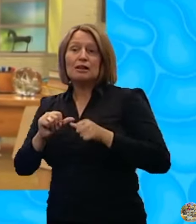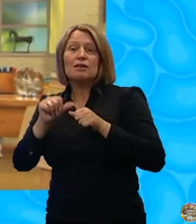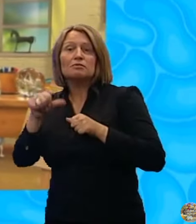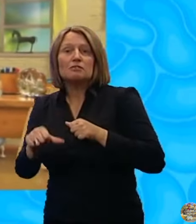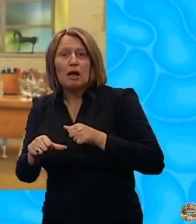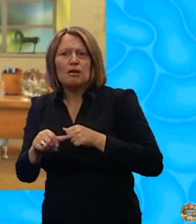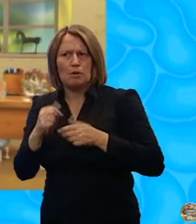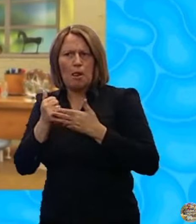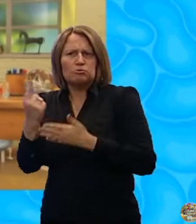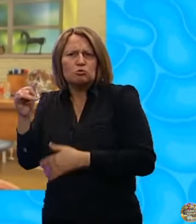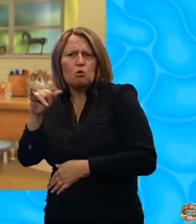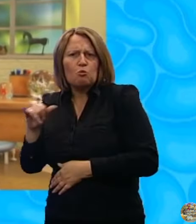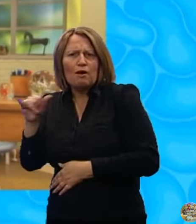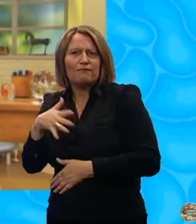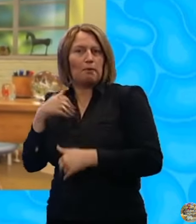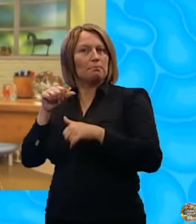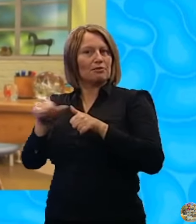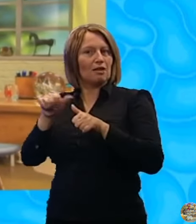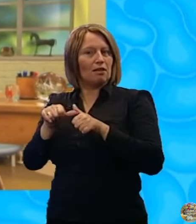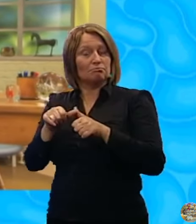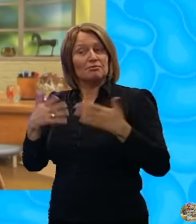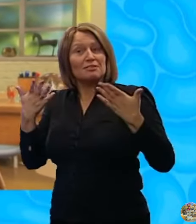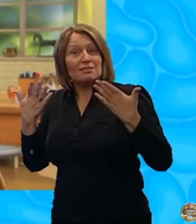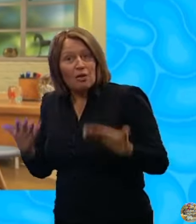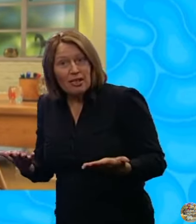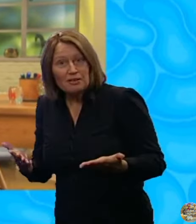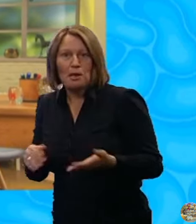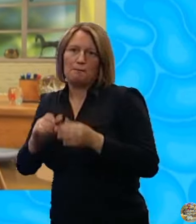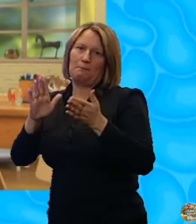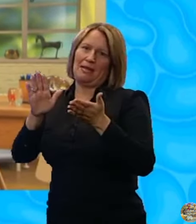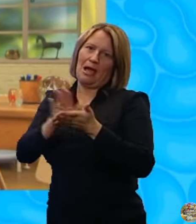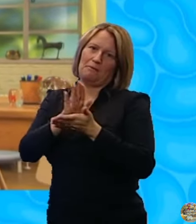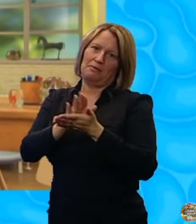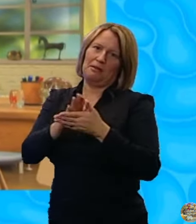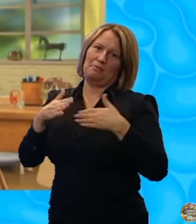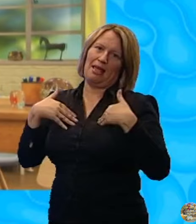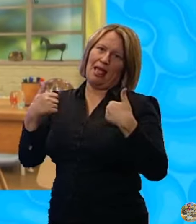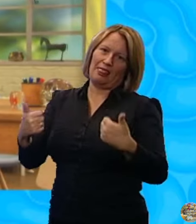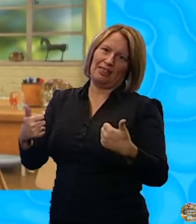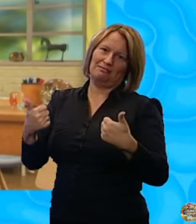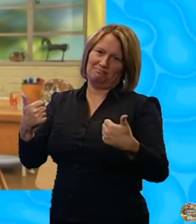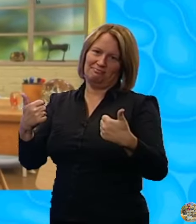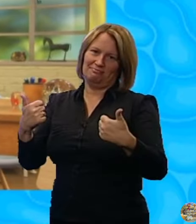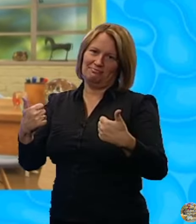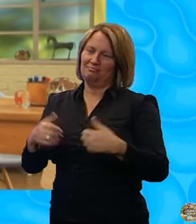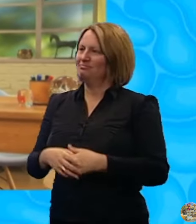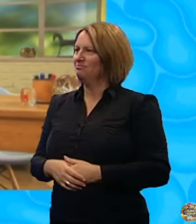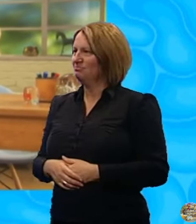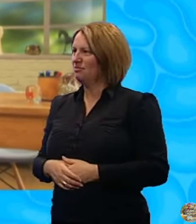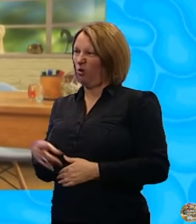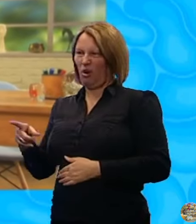Why don't you join us again next time when we'll be helping someone else feel better? Until then, be happy, be healthy. Oh,